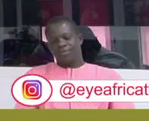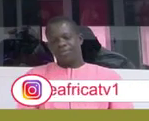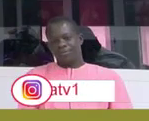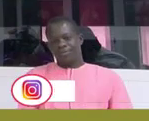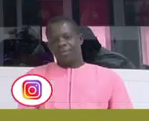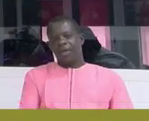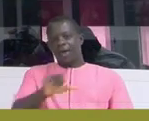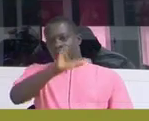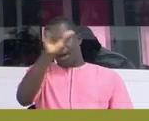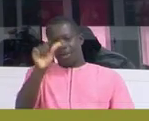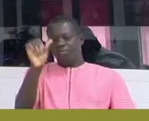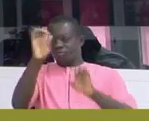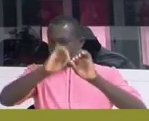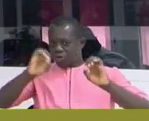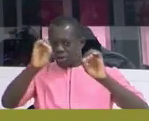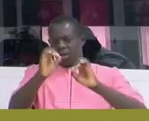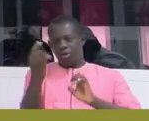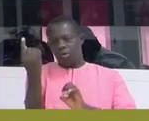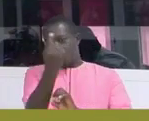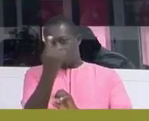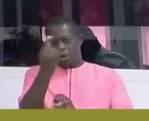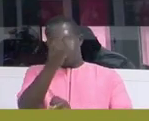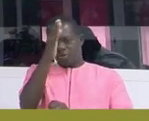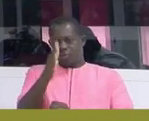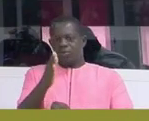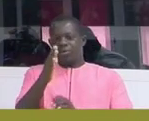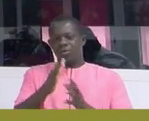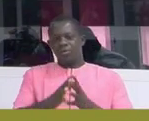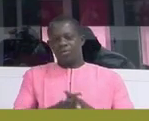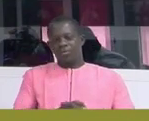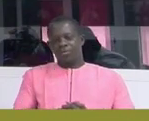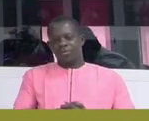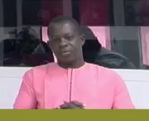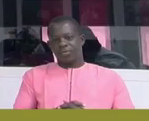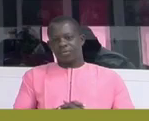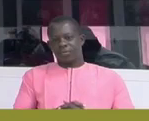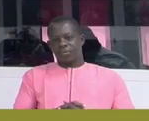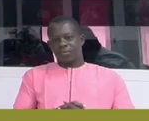whole truth and nothing but the